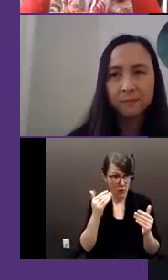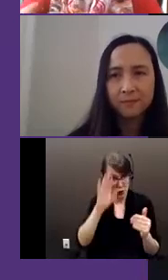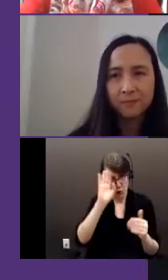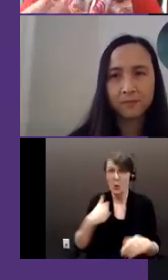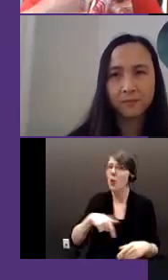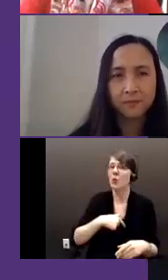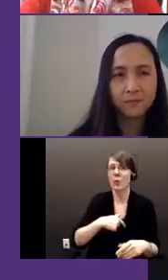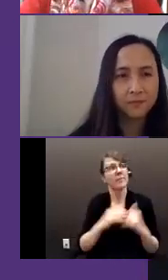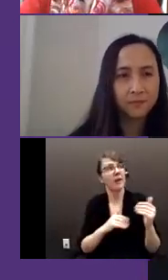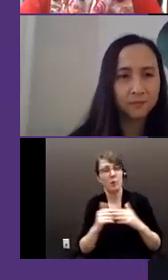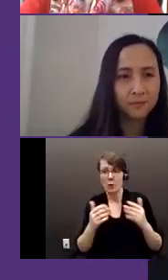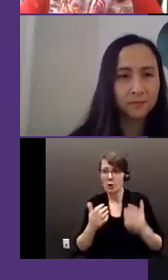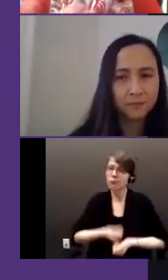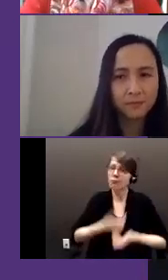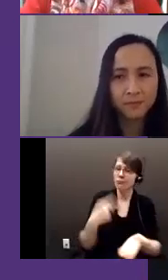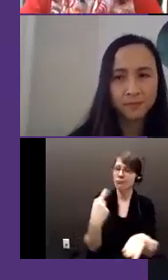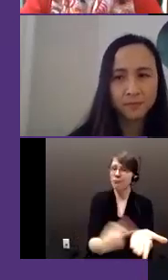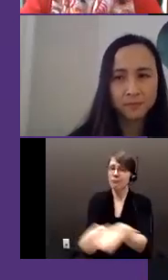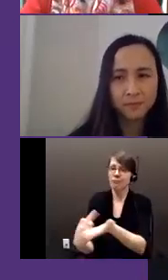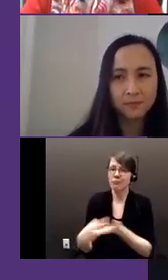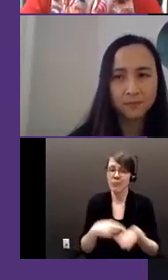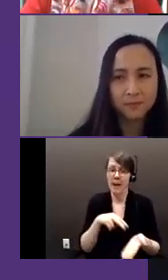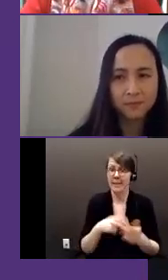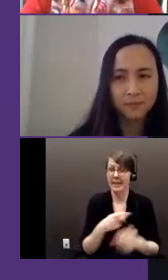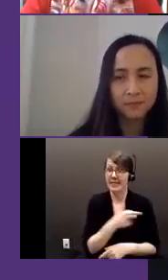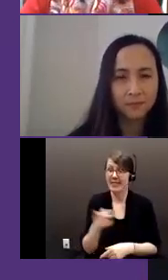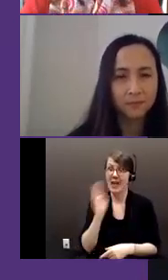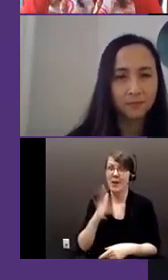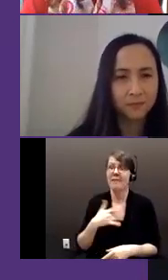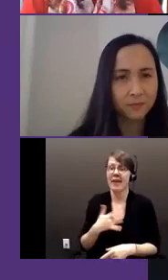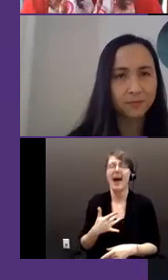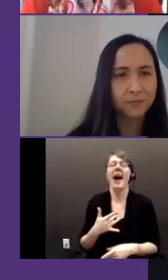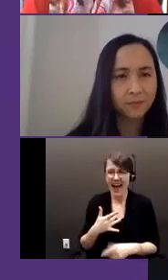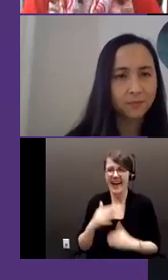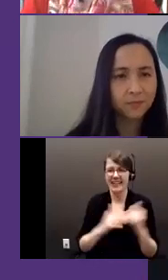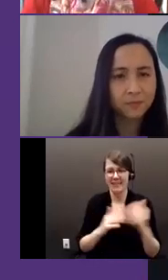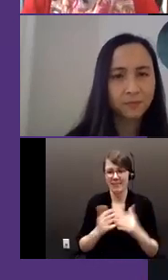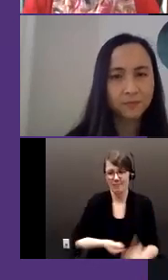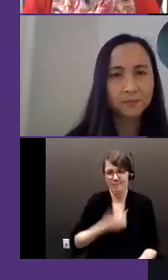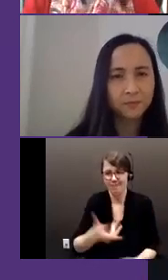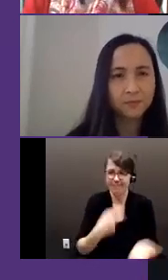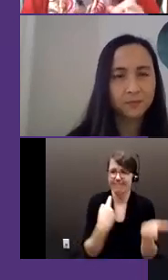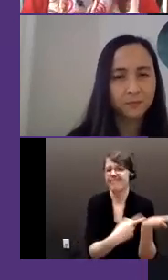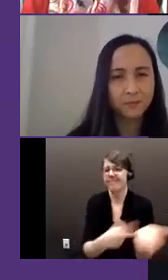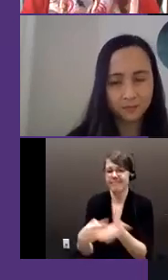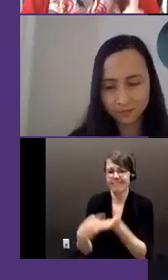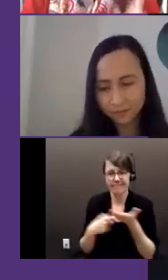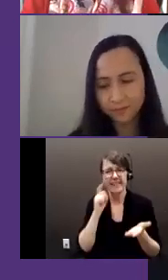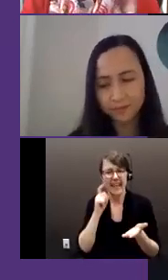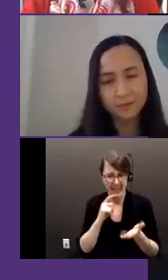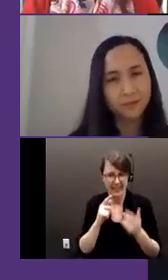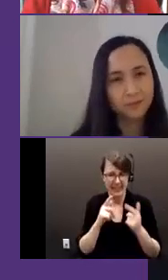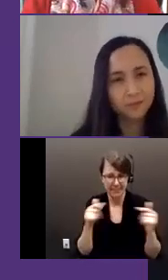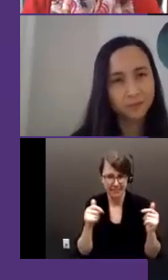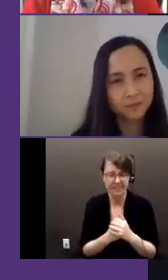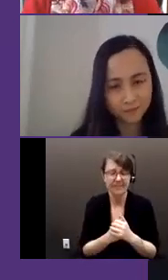that then gives permission for them to be able to speak more openly. I wanted to just also say one more